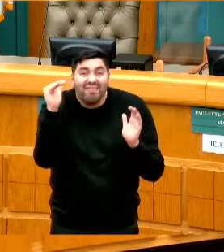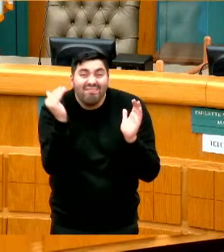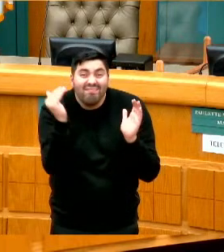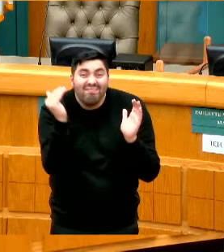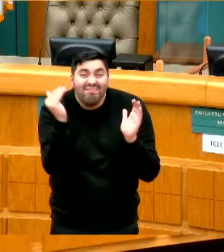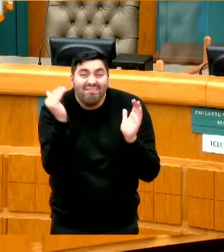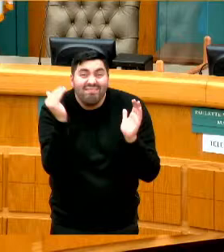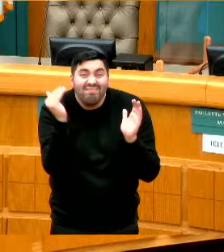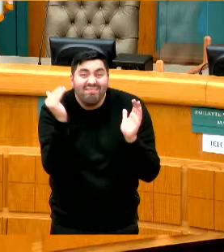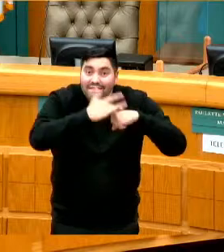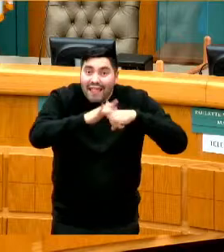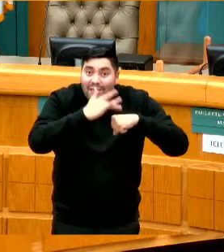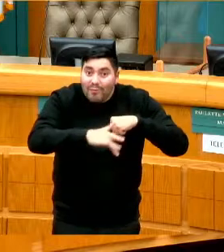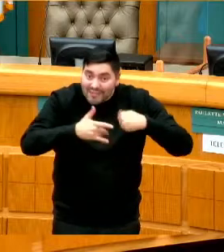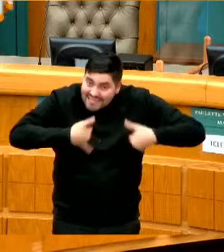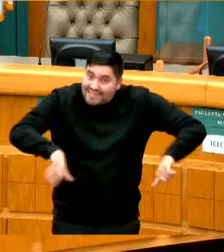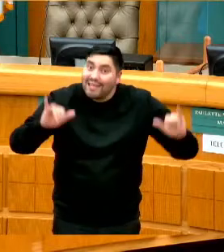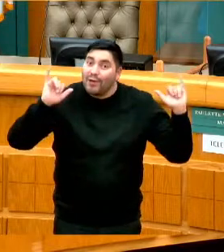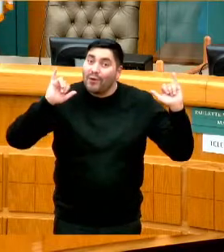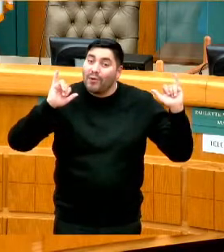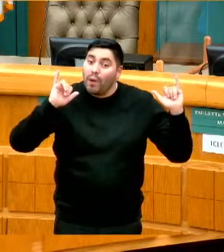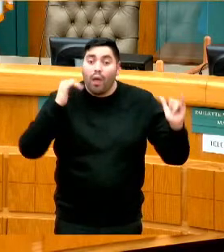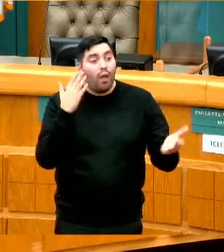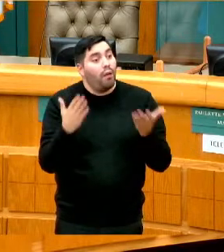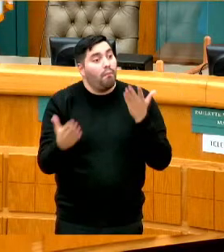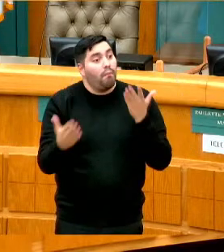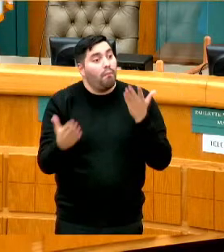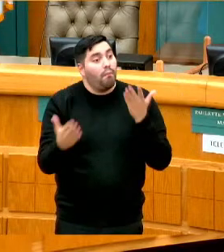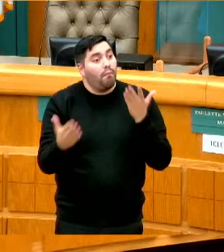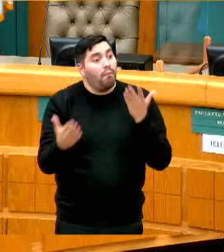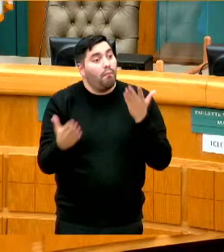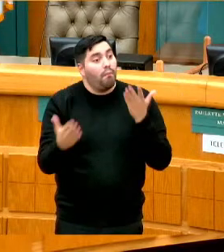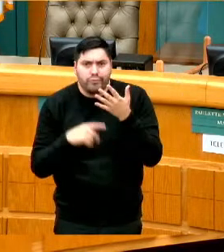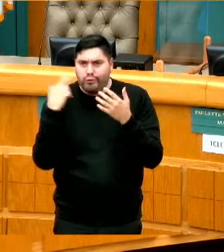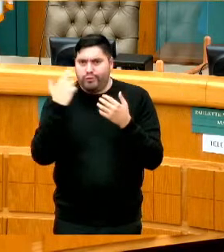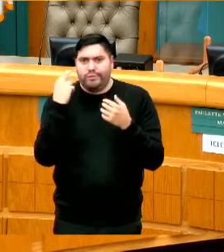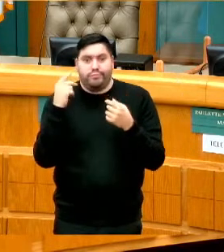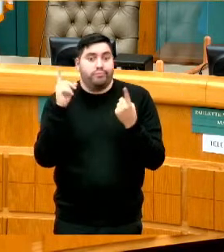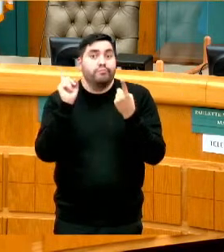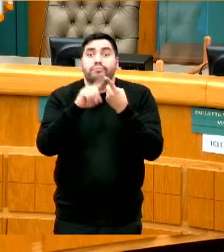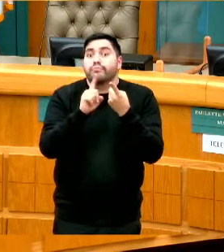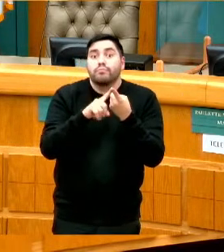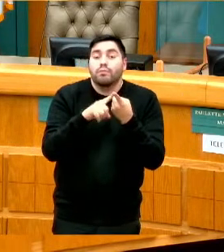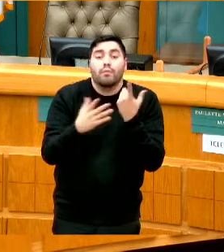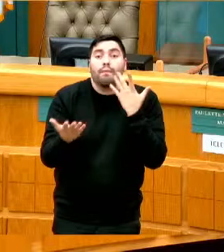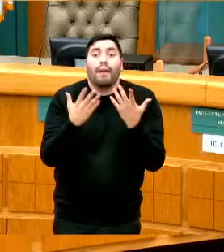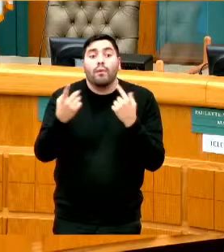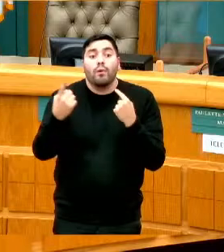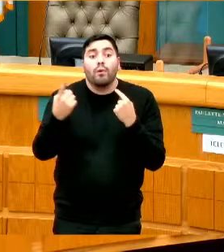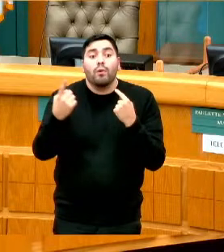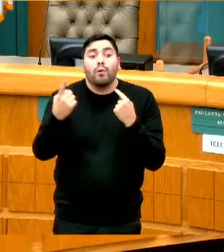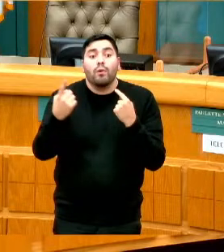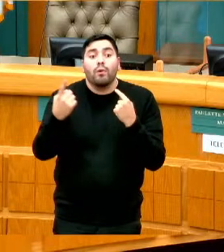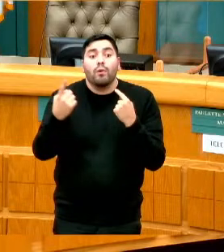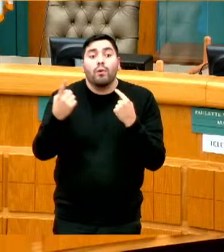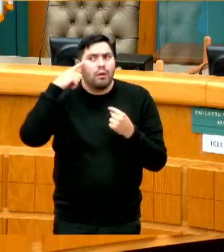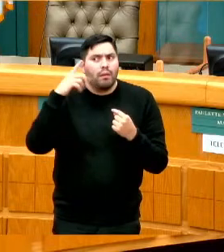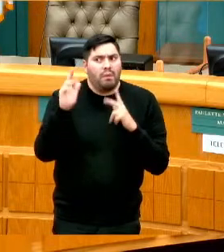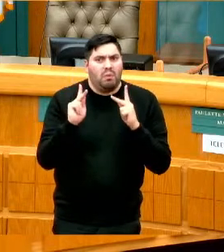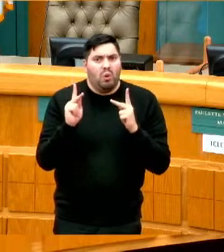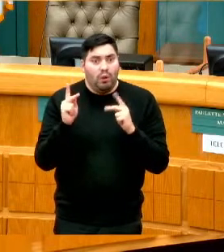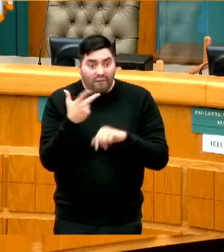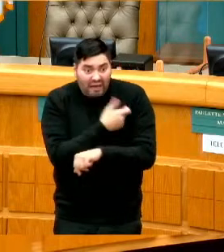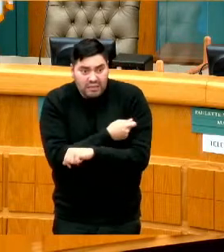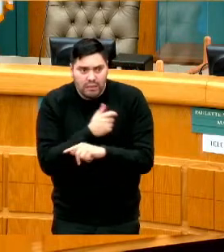available locally. This could be due to several different reasons. One, we believe there's vaccine hesitancy.